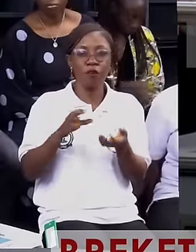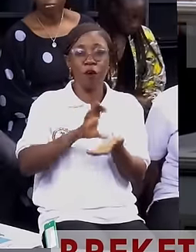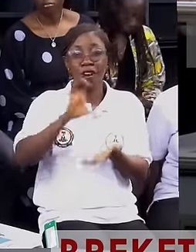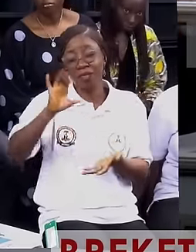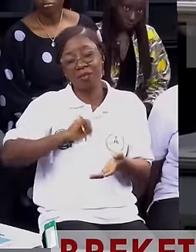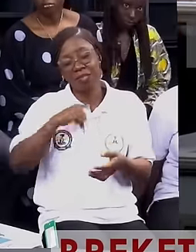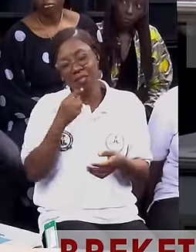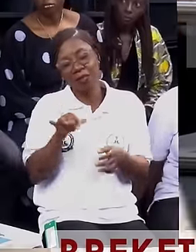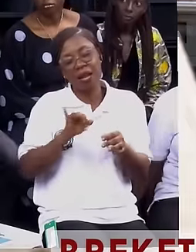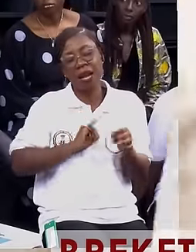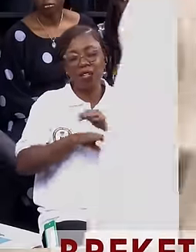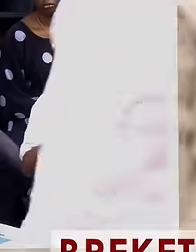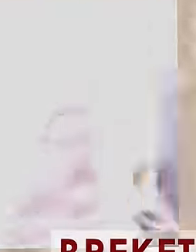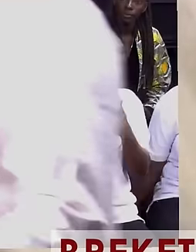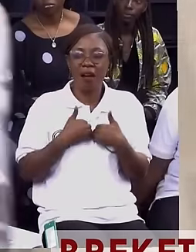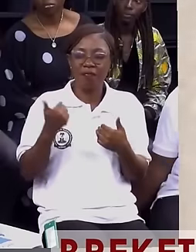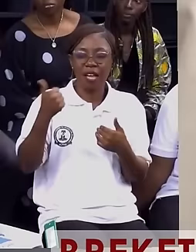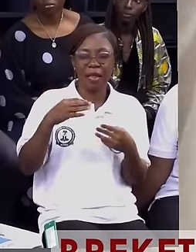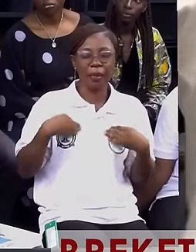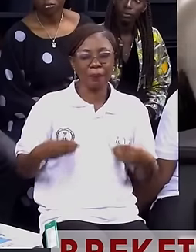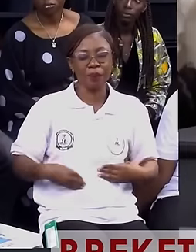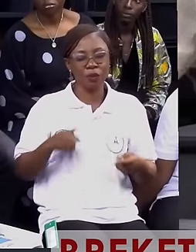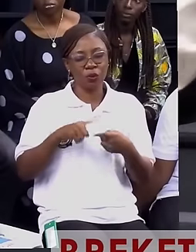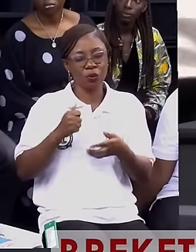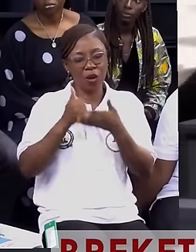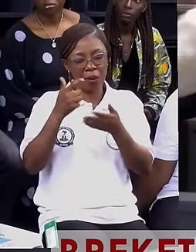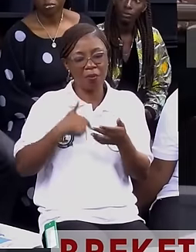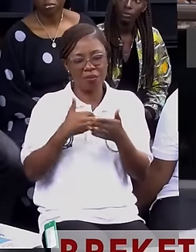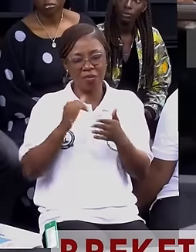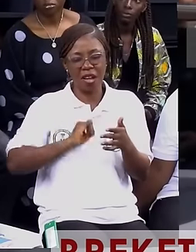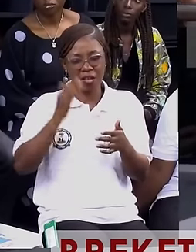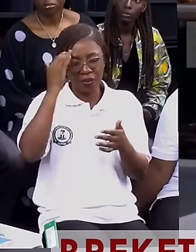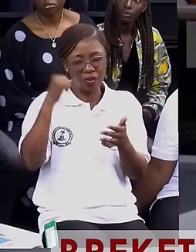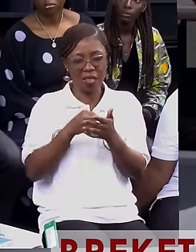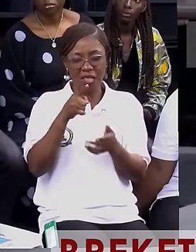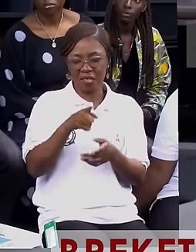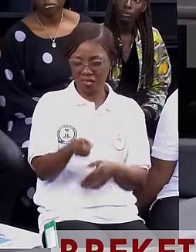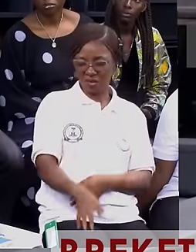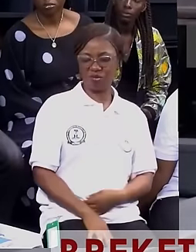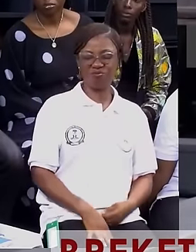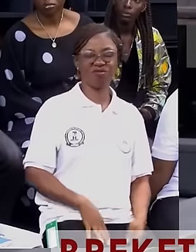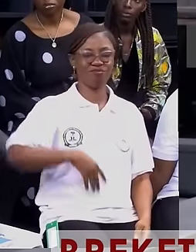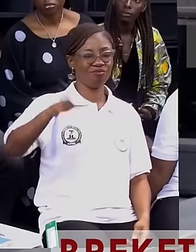anybody to help me, sir. Before I knew it, the guy said, this one, an idiot.